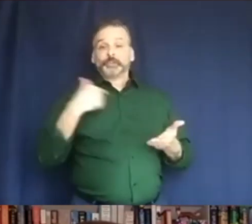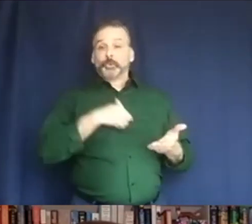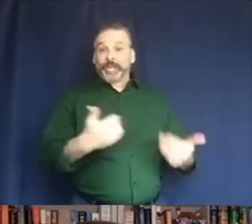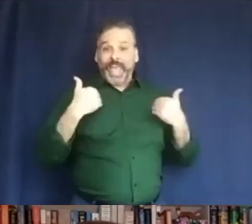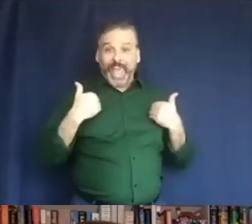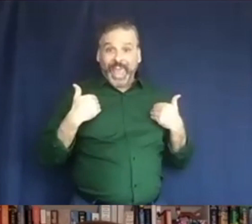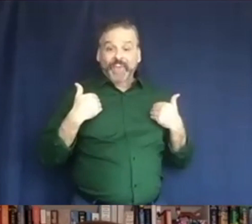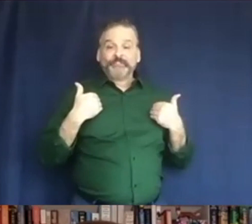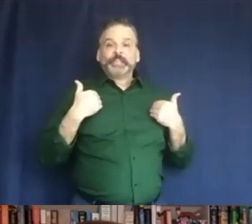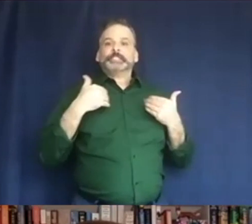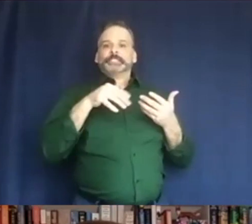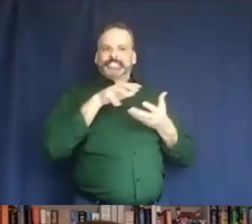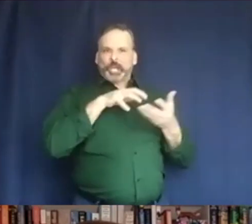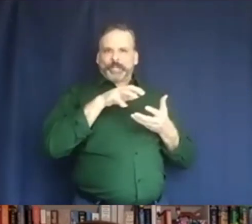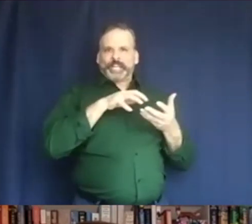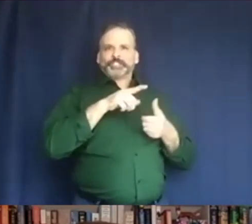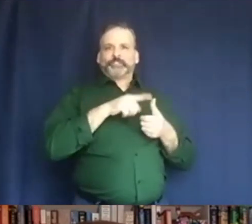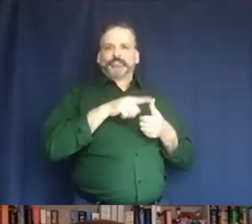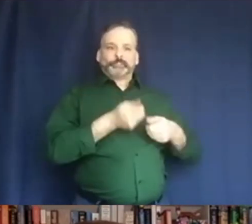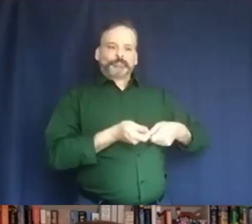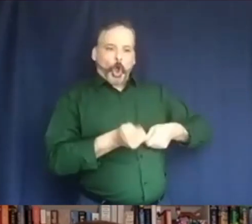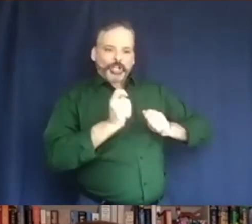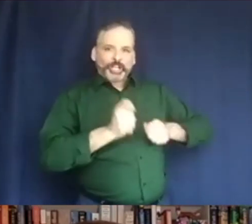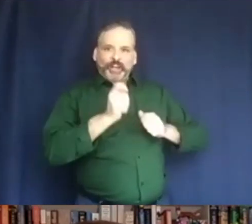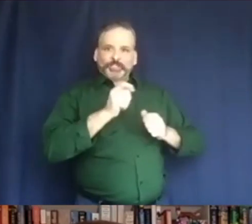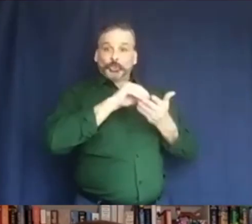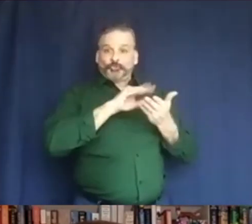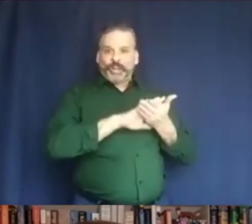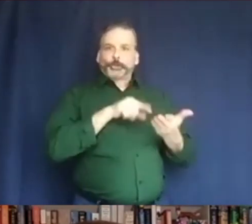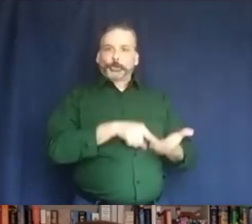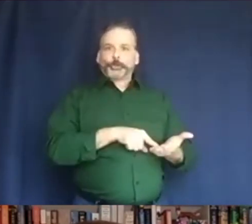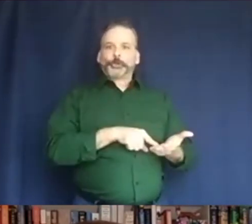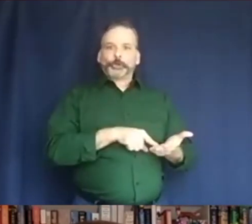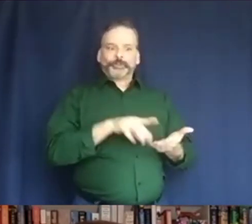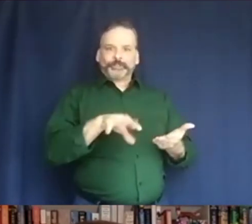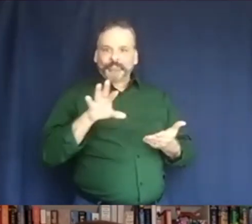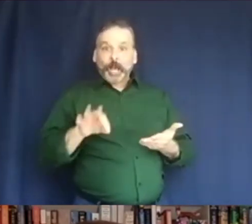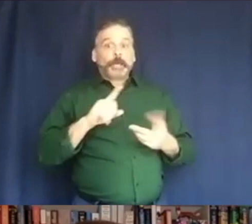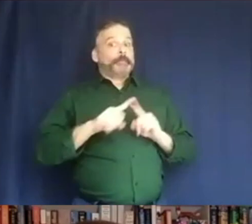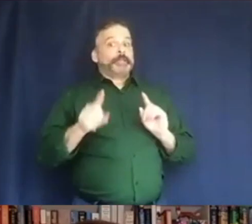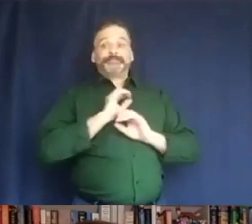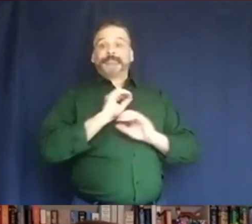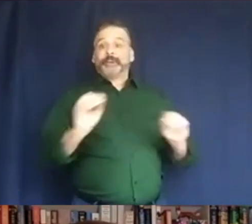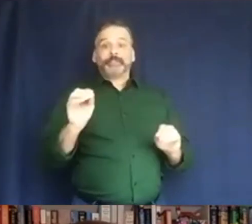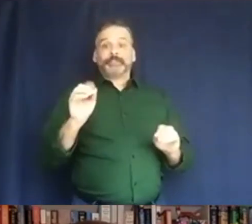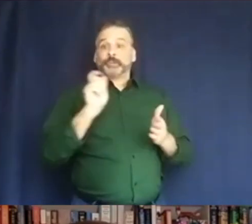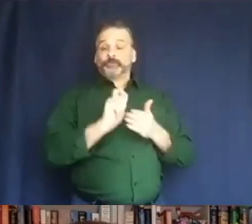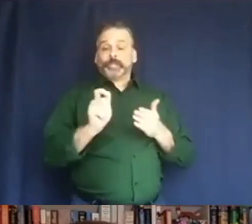this combination of things. There's the archaeological record, but again, nothing really written. And then